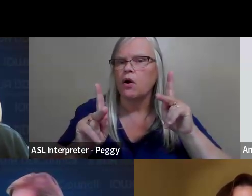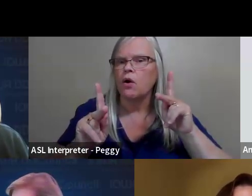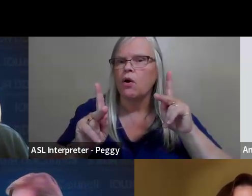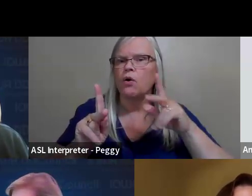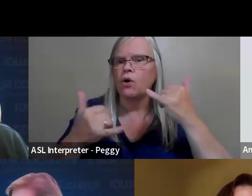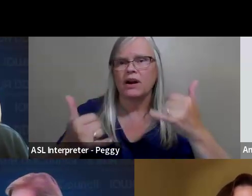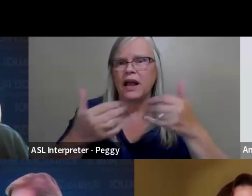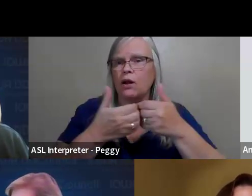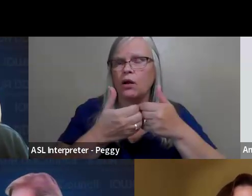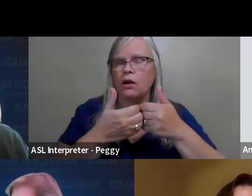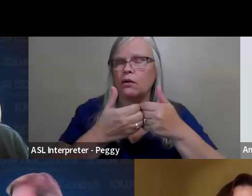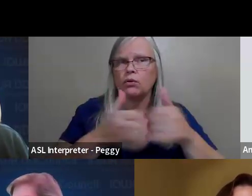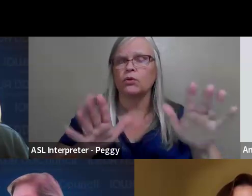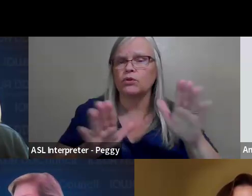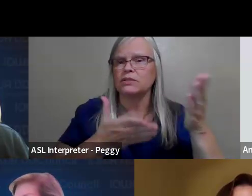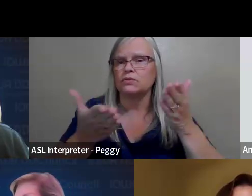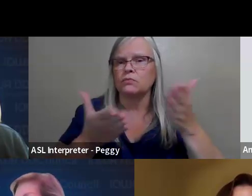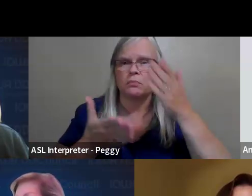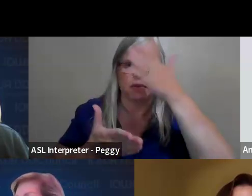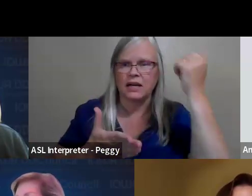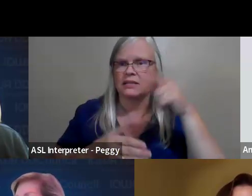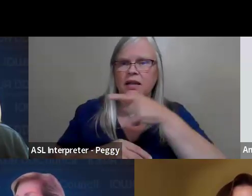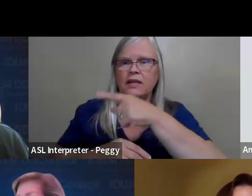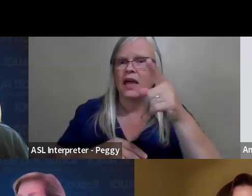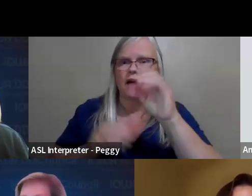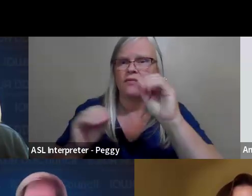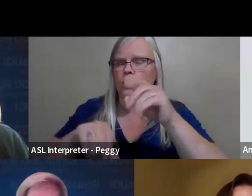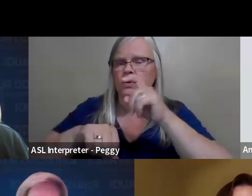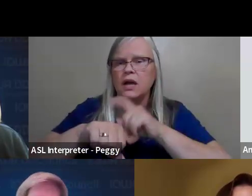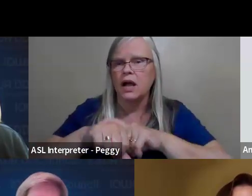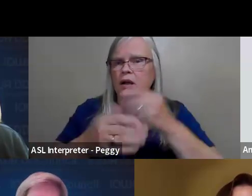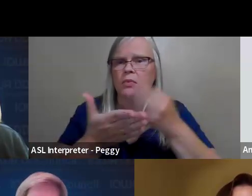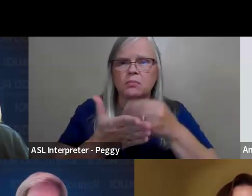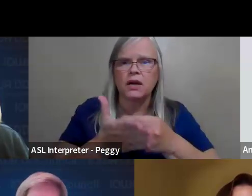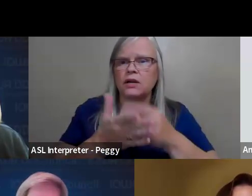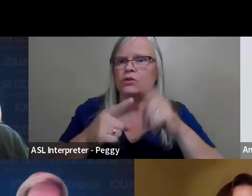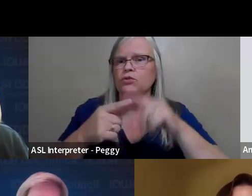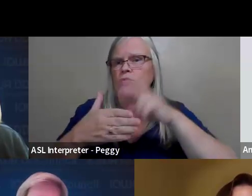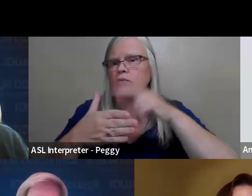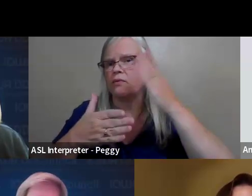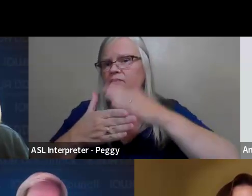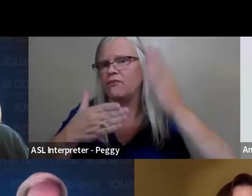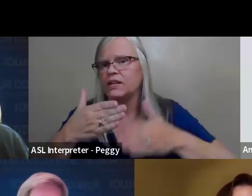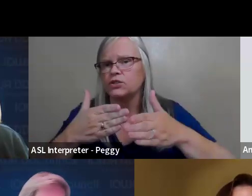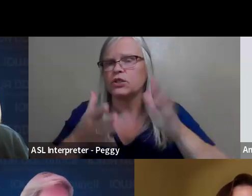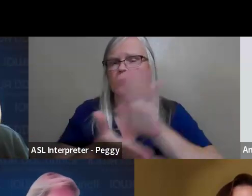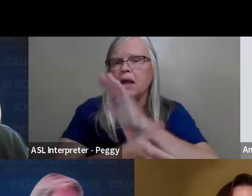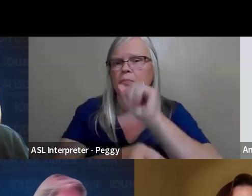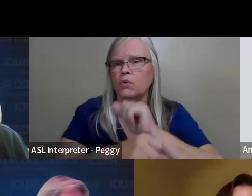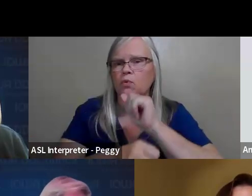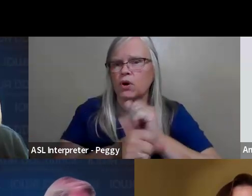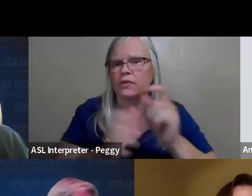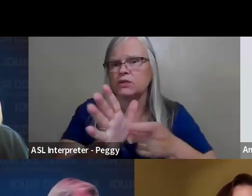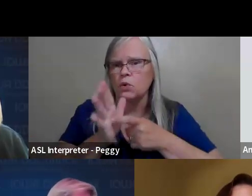system because they just don't have the time or resources to complete all the paperwork that's required?